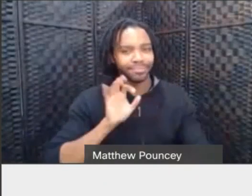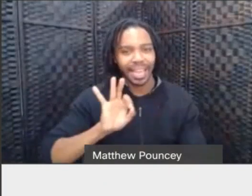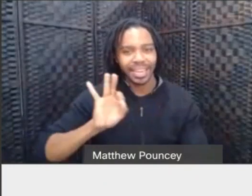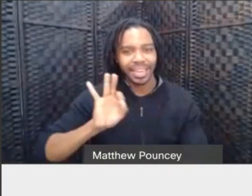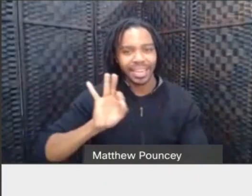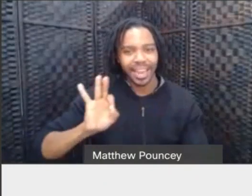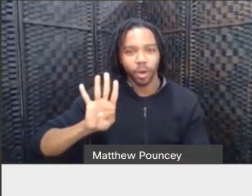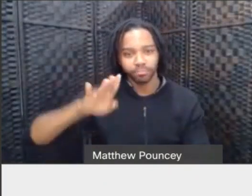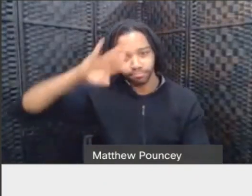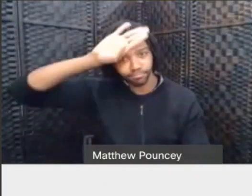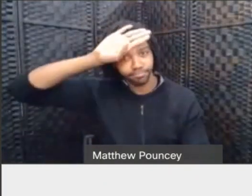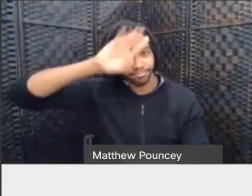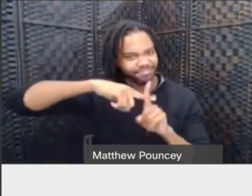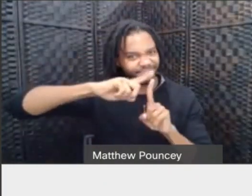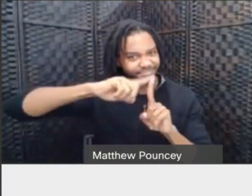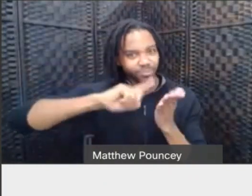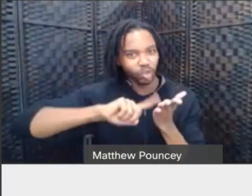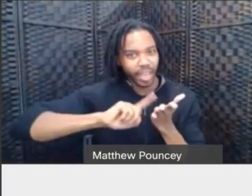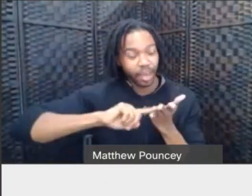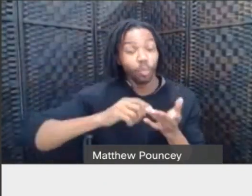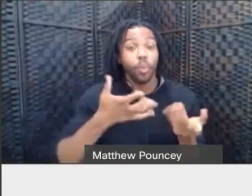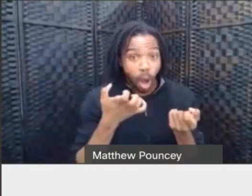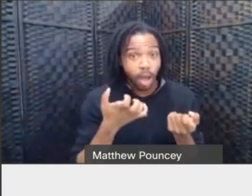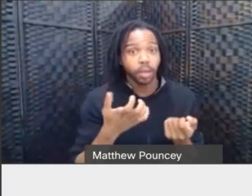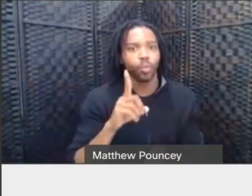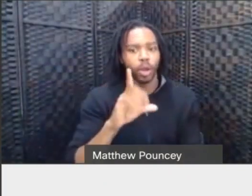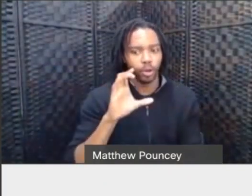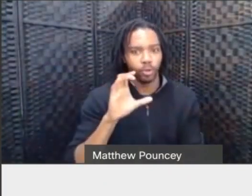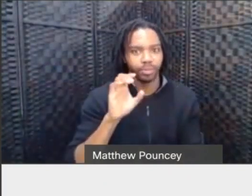the 100.4 that we use for the special education school.